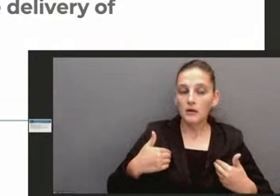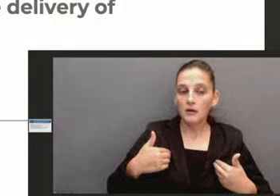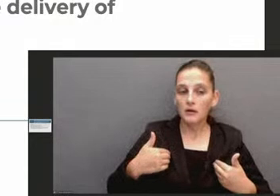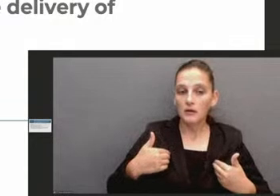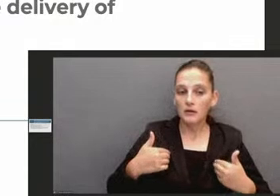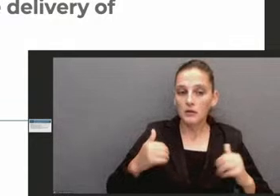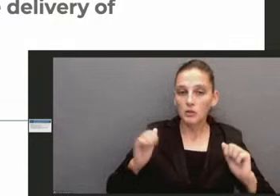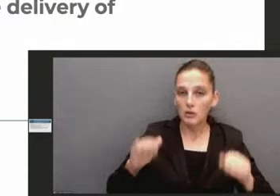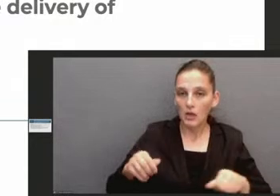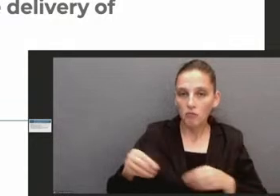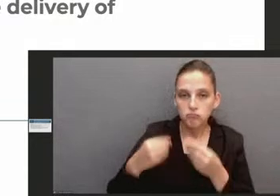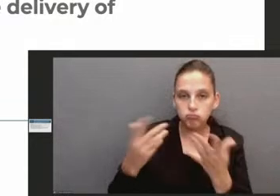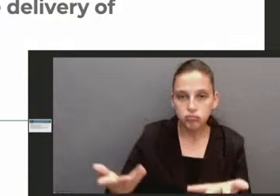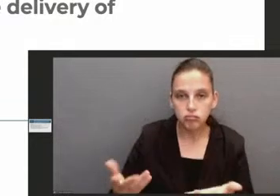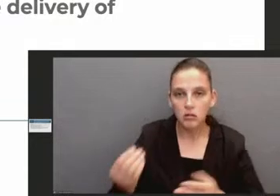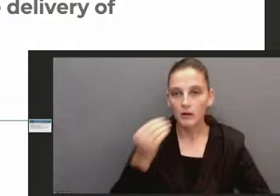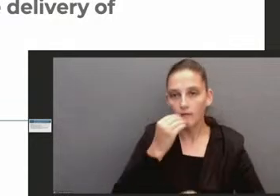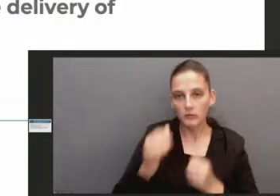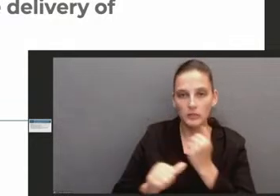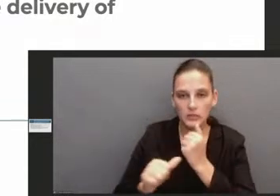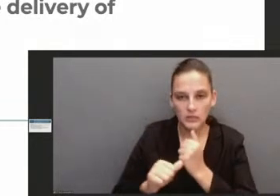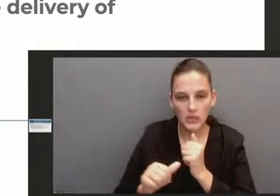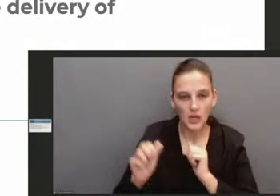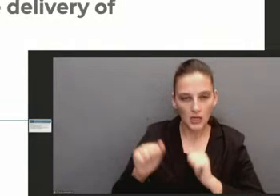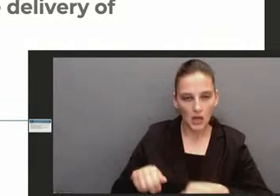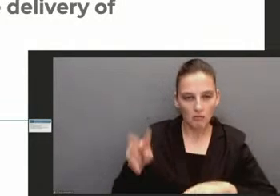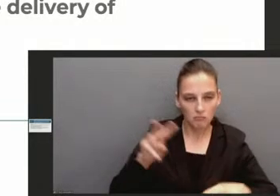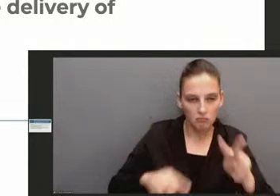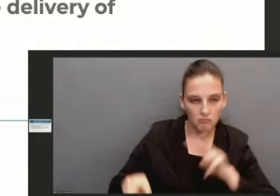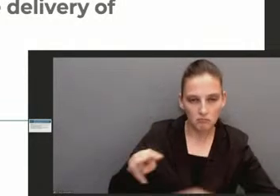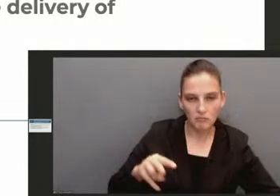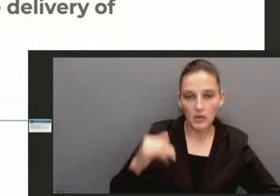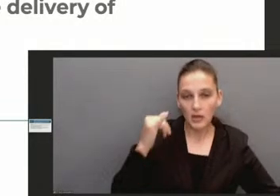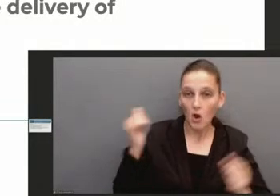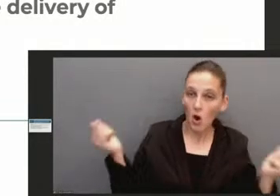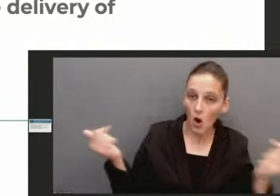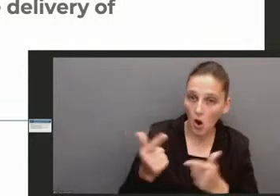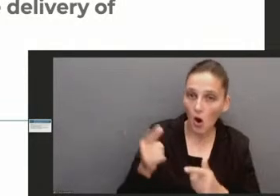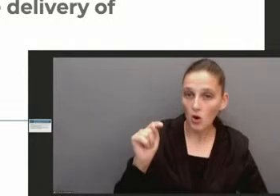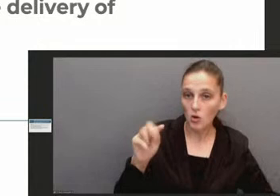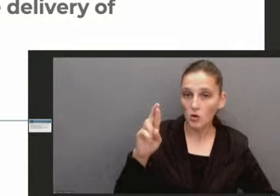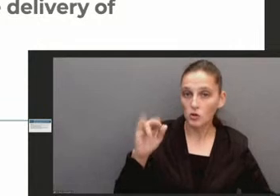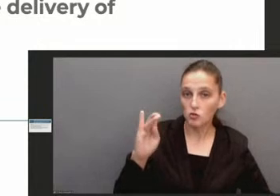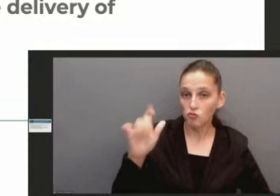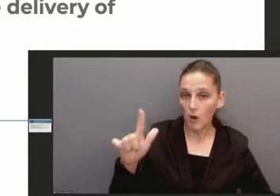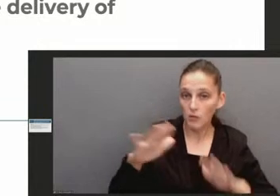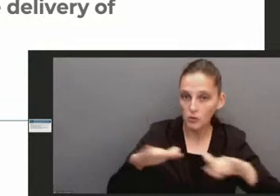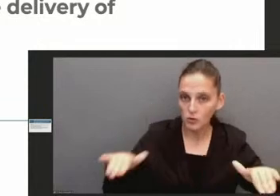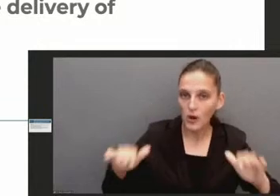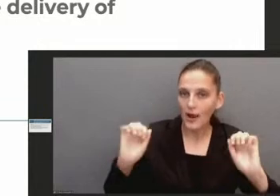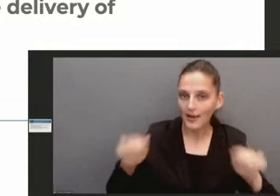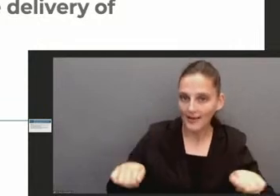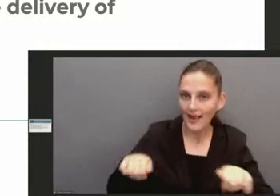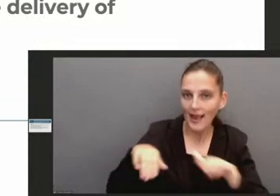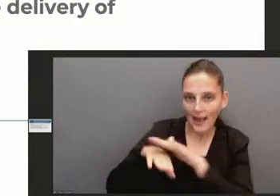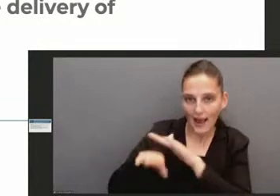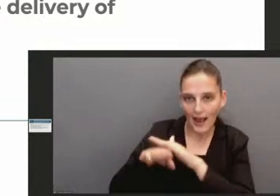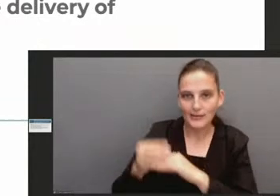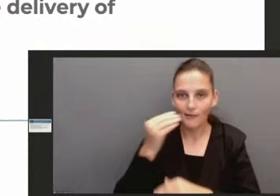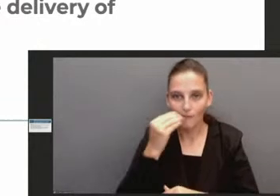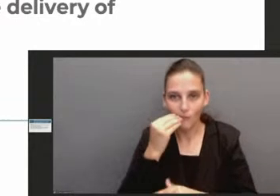food assistance to determine whether all tribal children have access to the pandemic food assistance